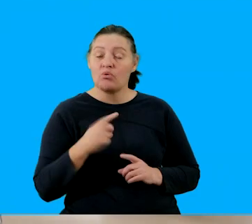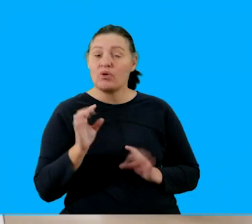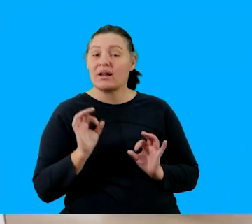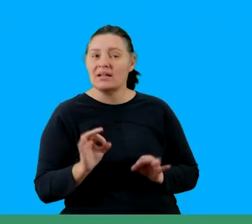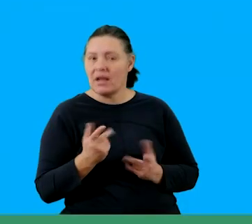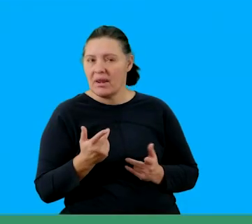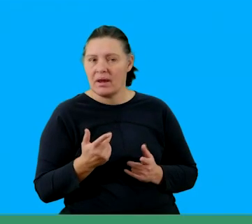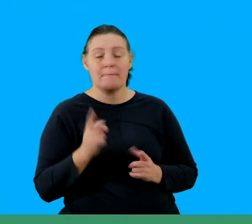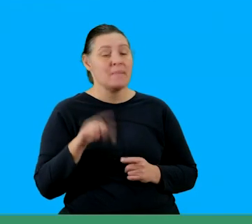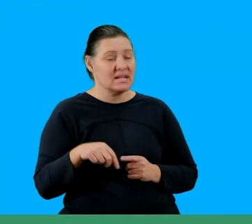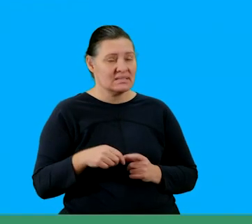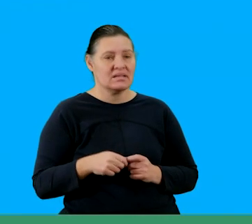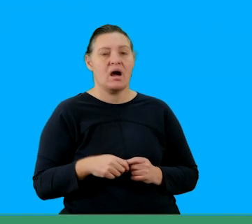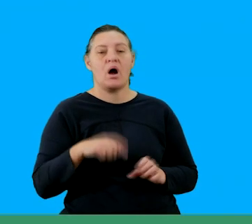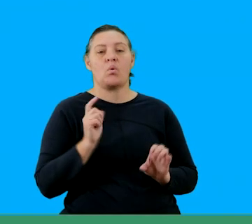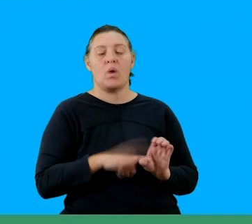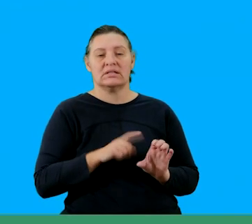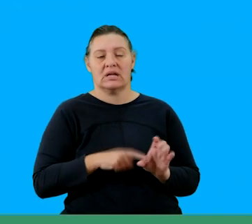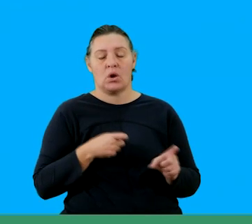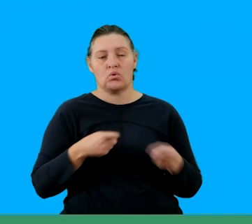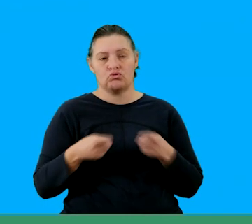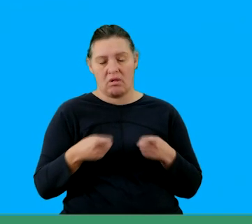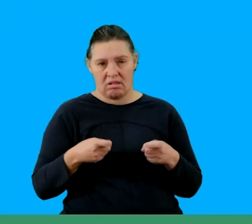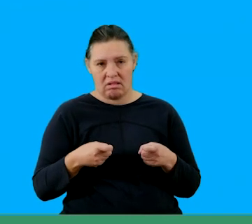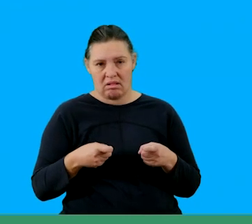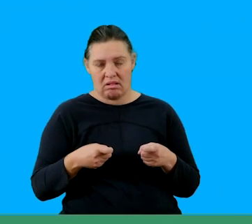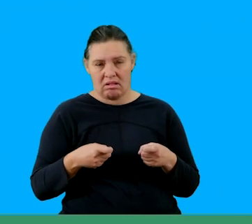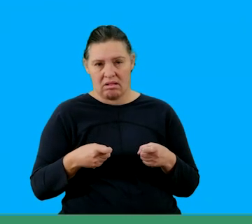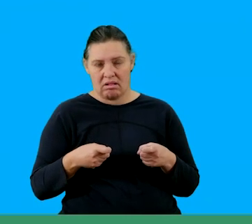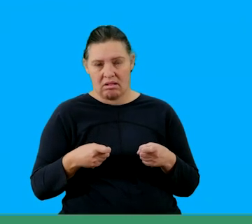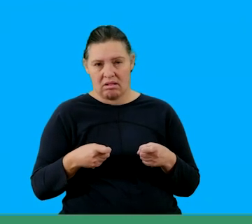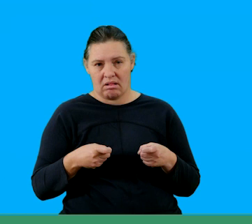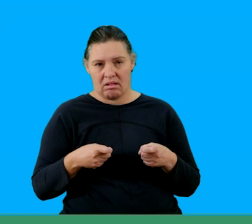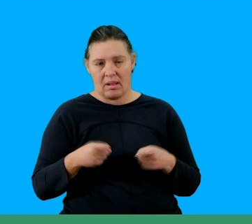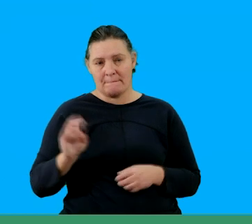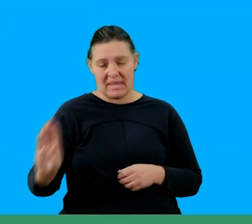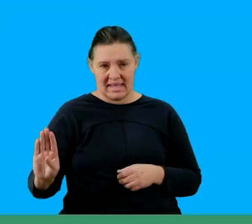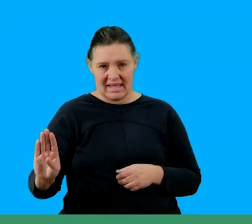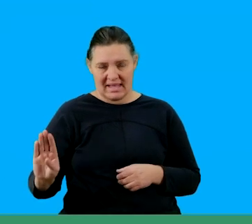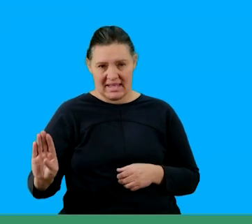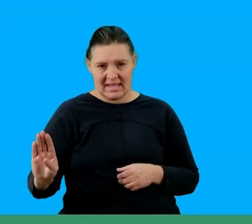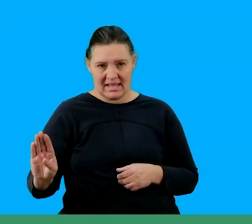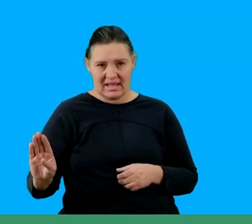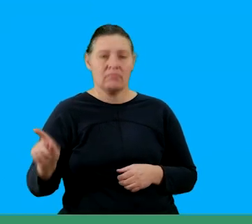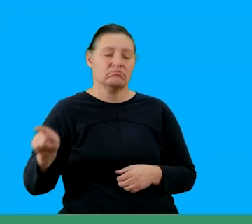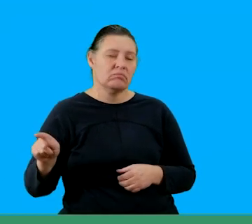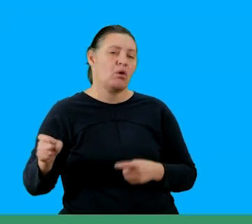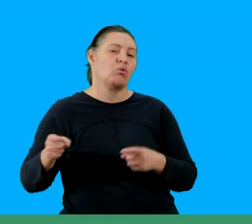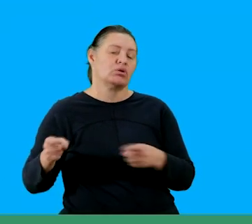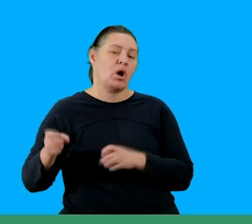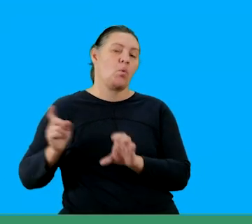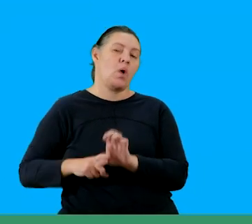answer is supposed to be quality control is your picture B. So this would be